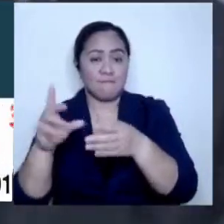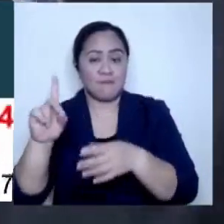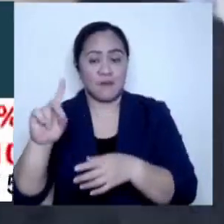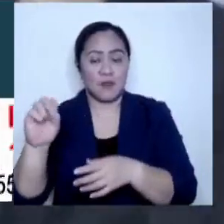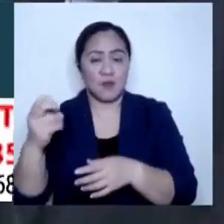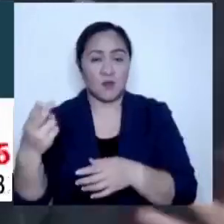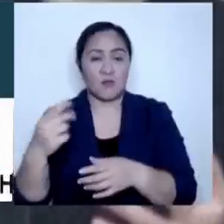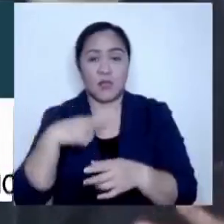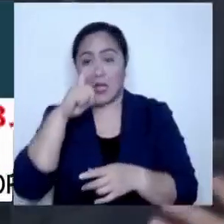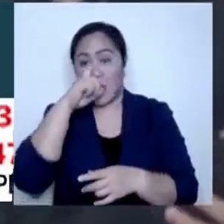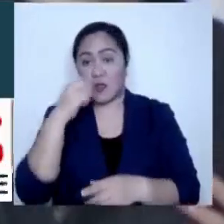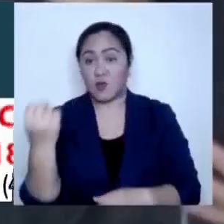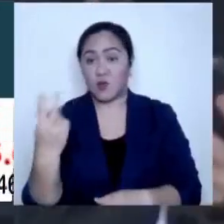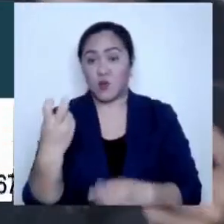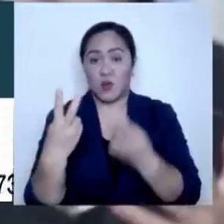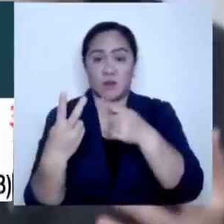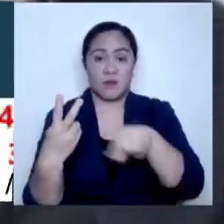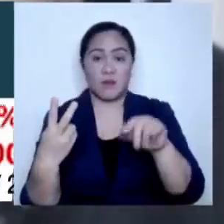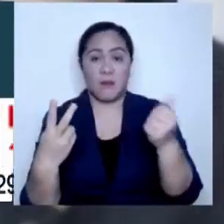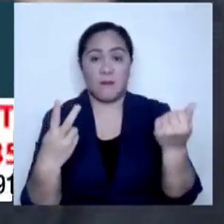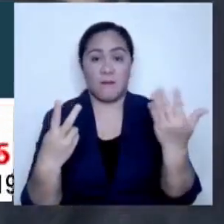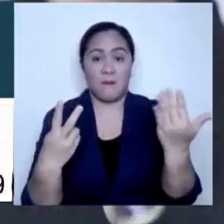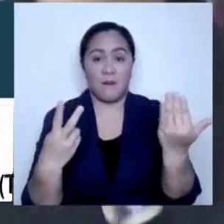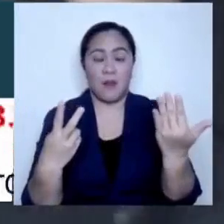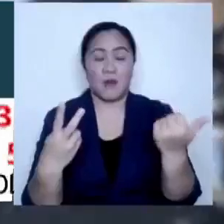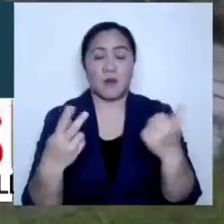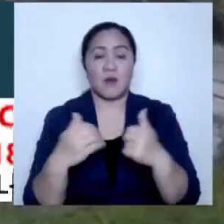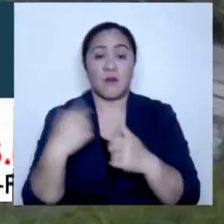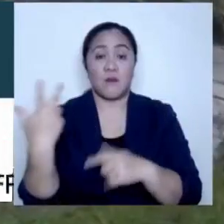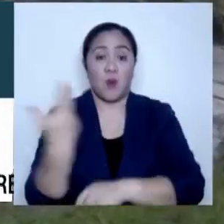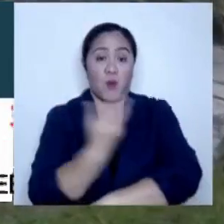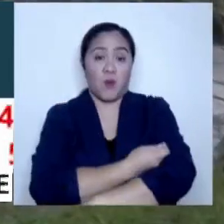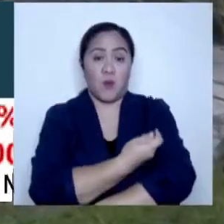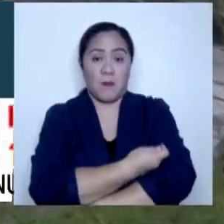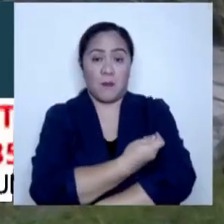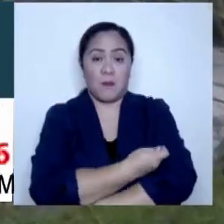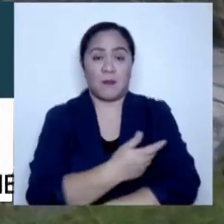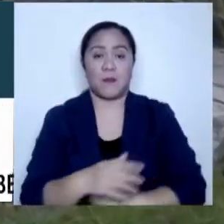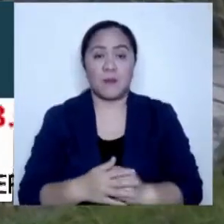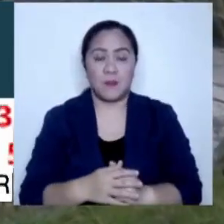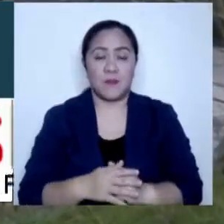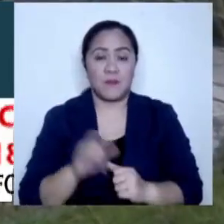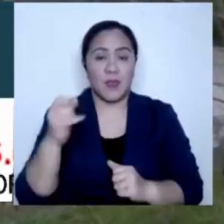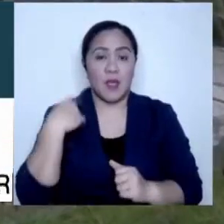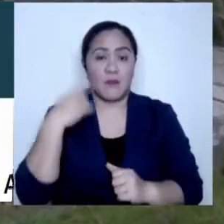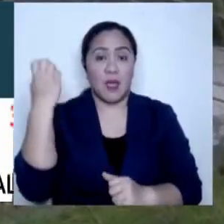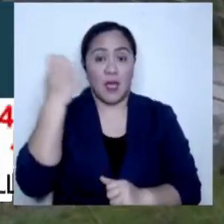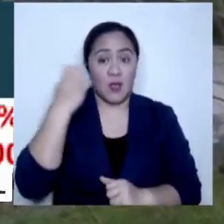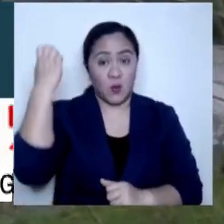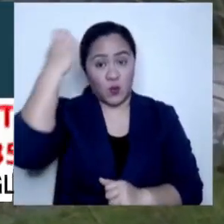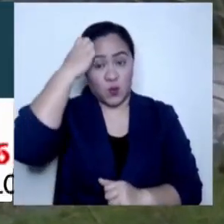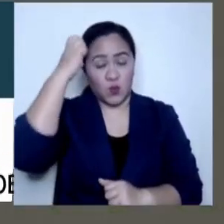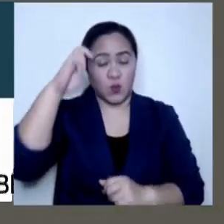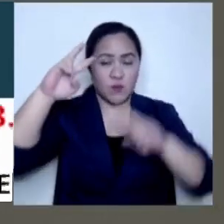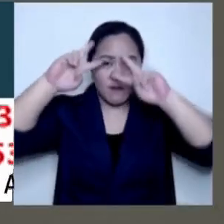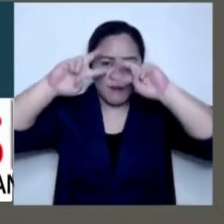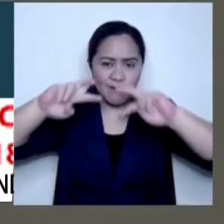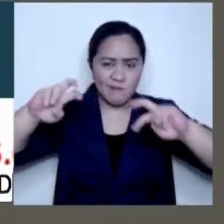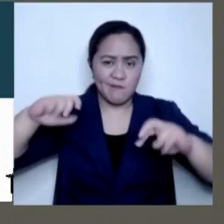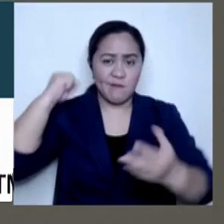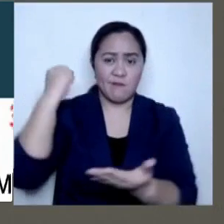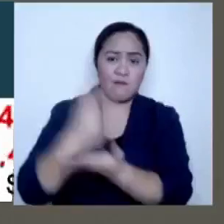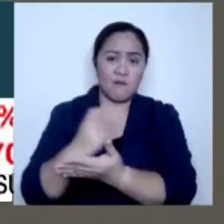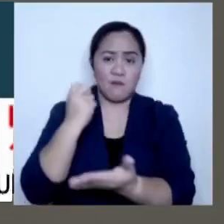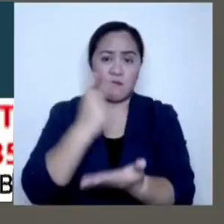15 would only get the Pfizer-BioNTech vaccine. The European Medicines Agency approved the use of Comirnaty